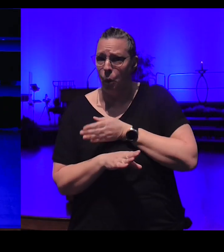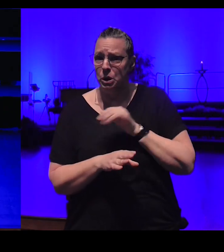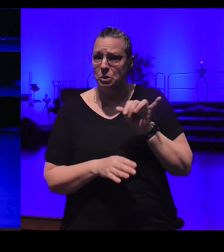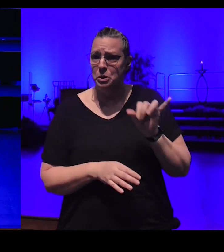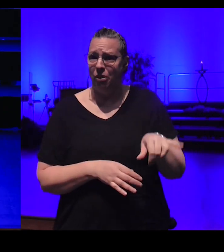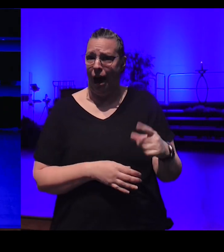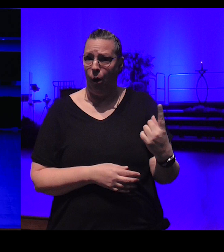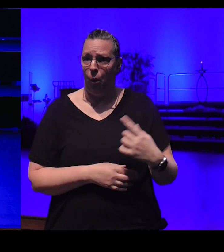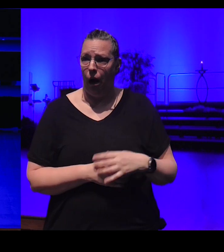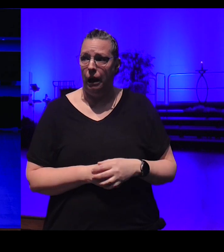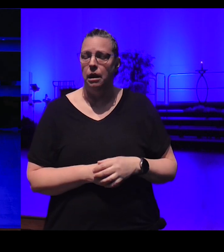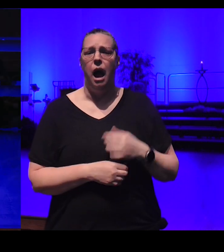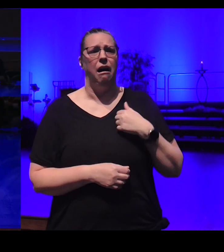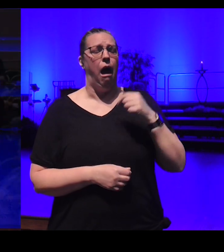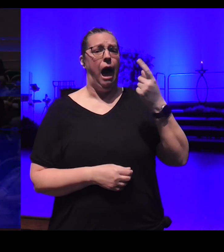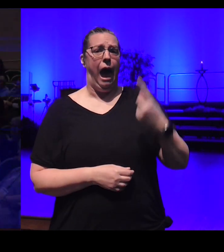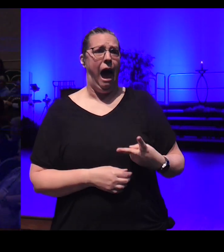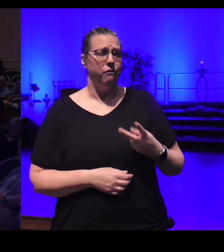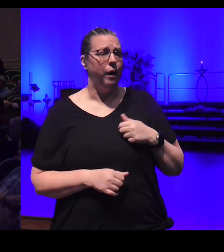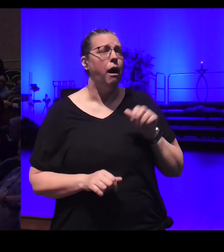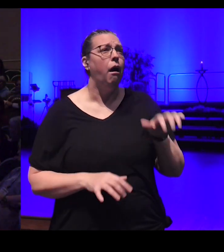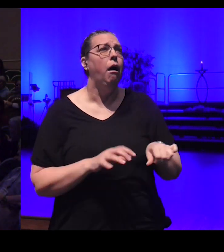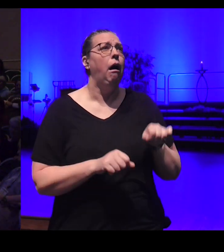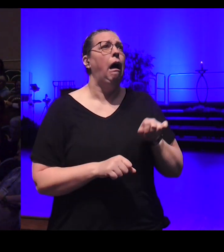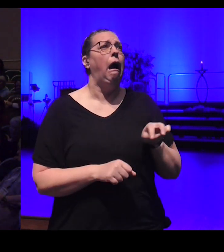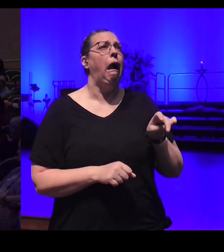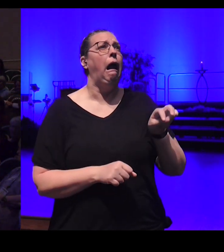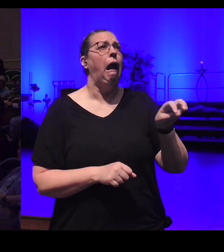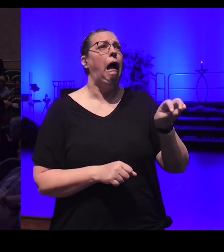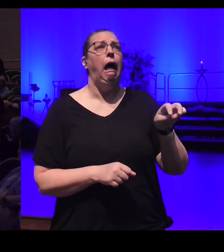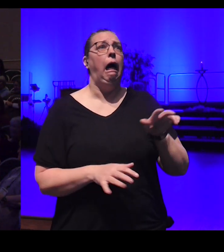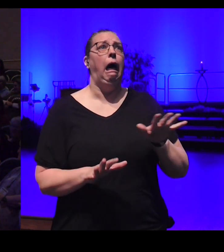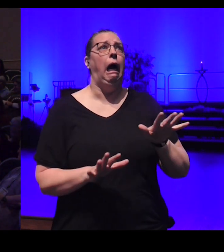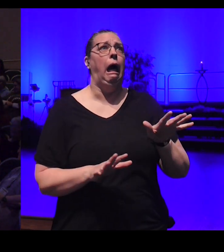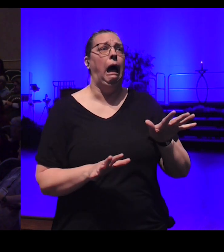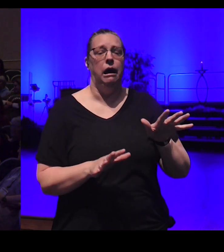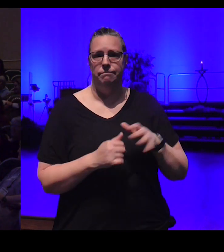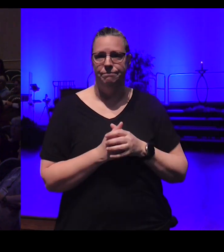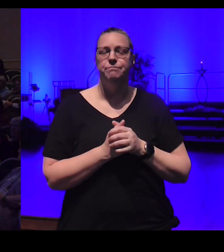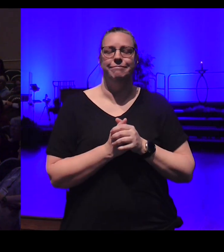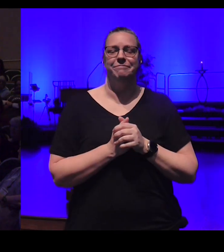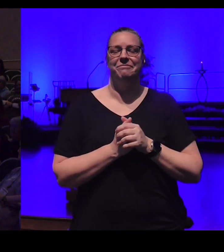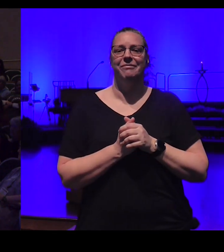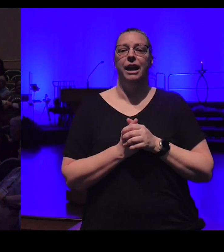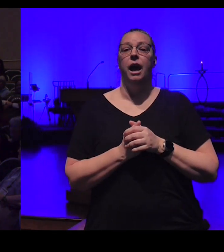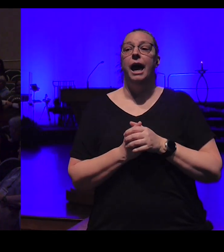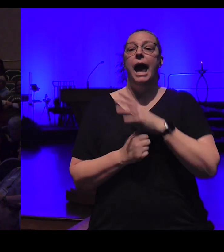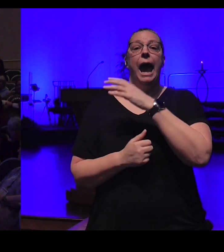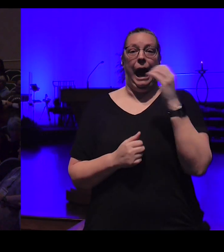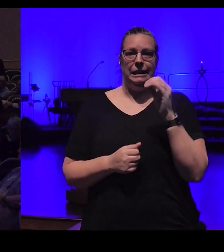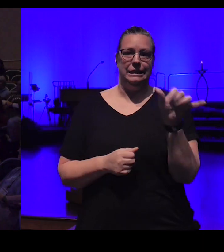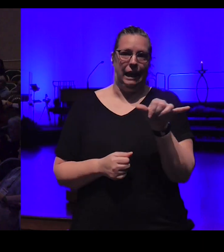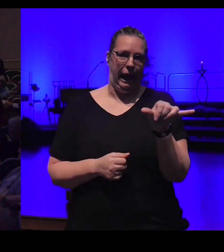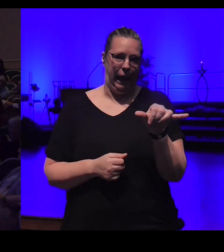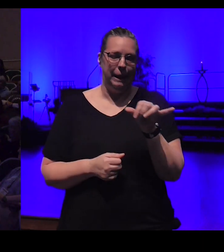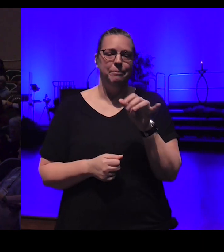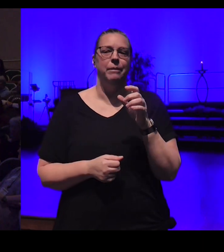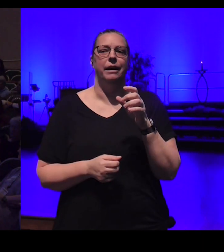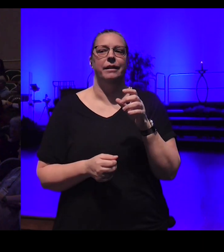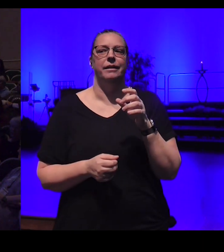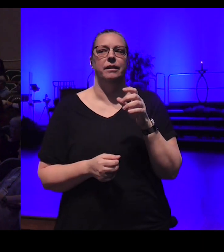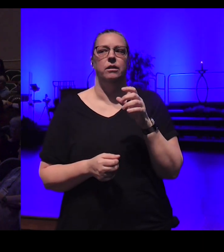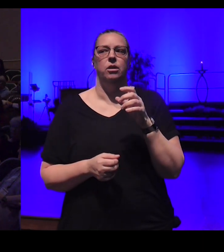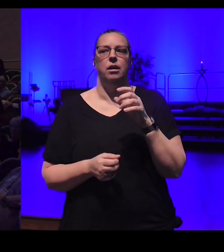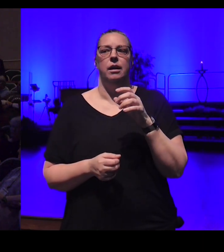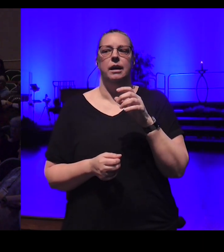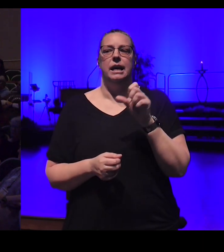that. I got about halfway up and I was like, oh no. And then also, the same is true for the